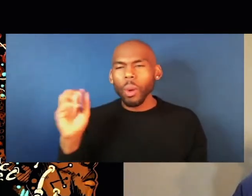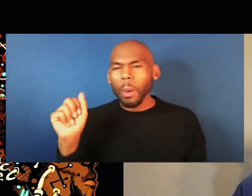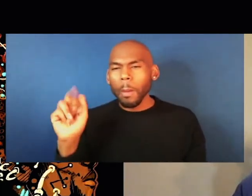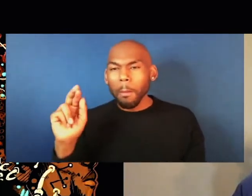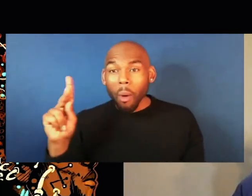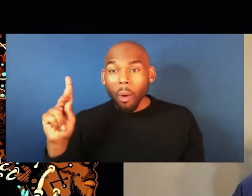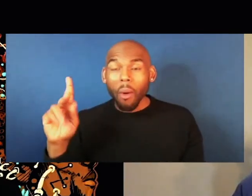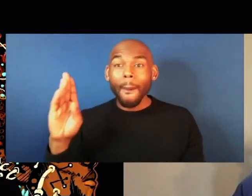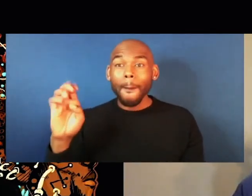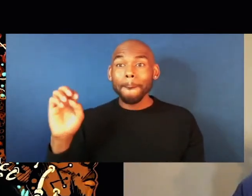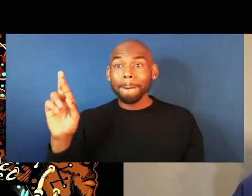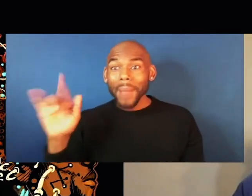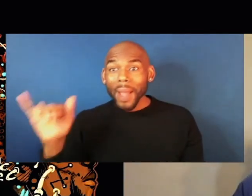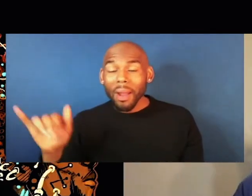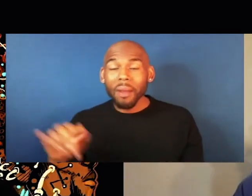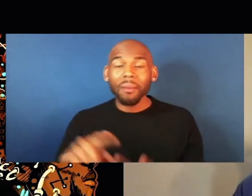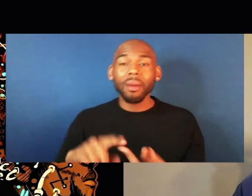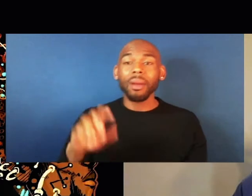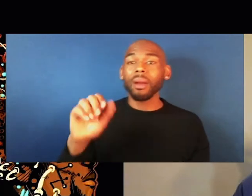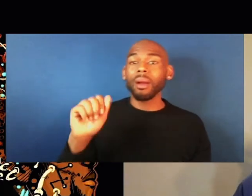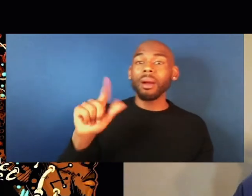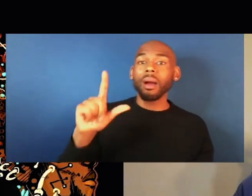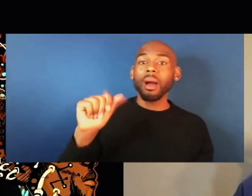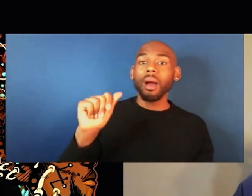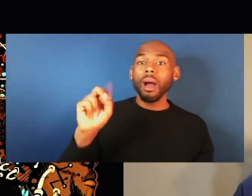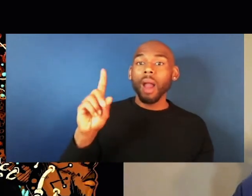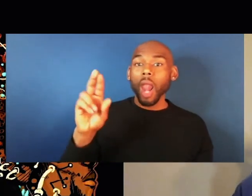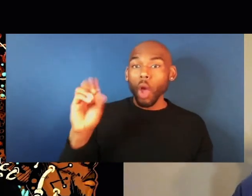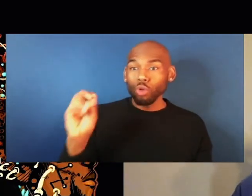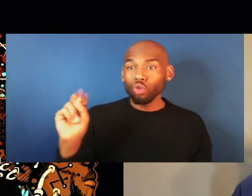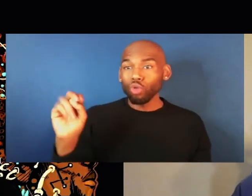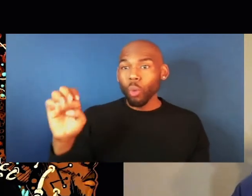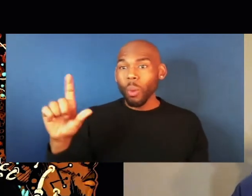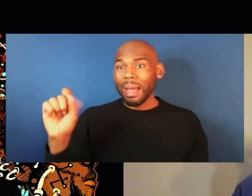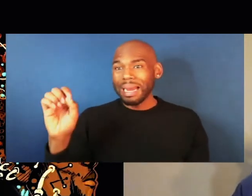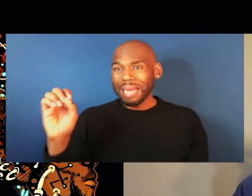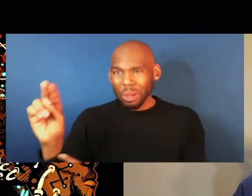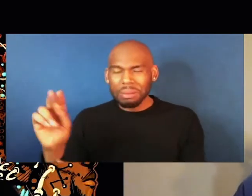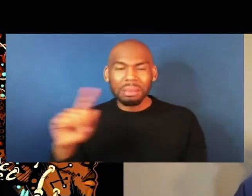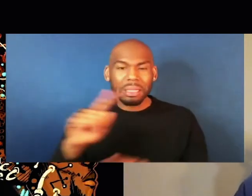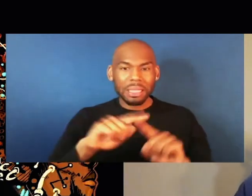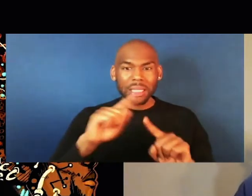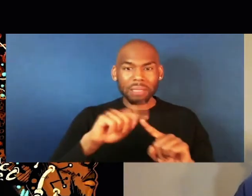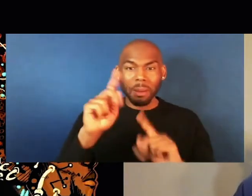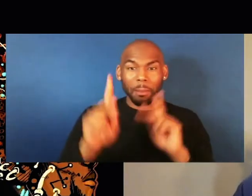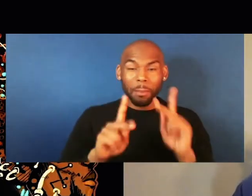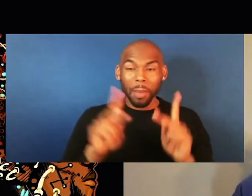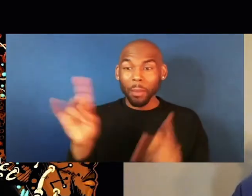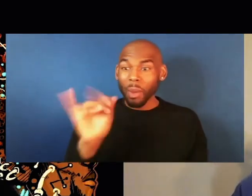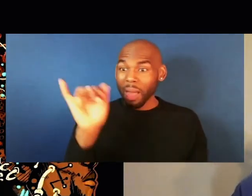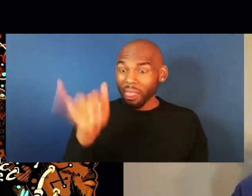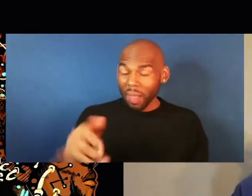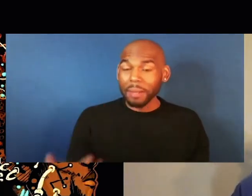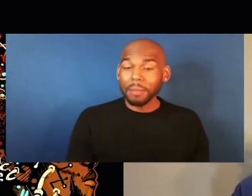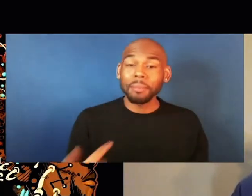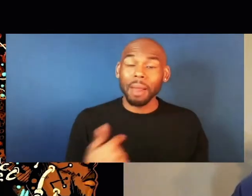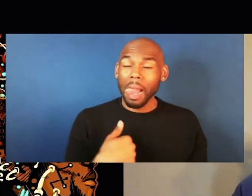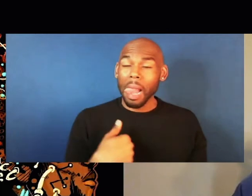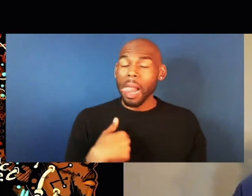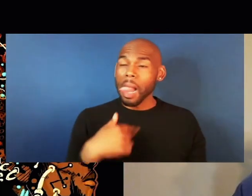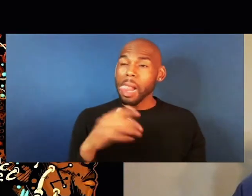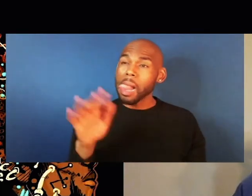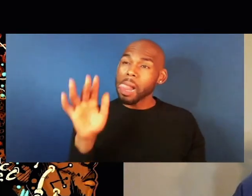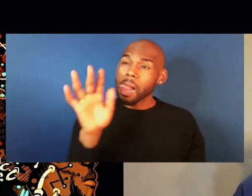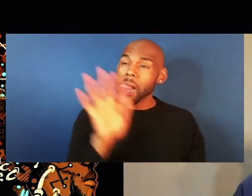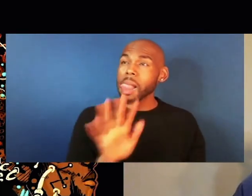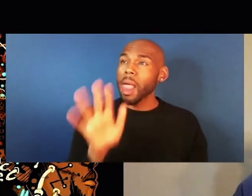by people like Mark Derry and, Alondra Nelson and, Nalo Hopkinson and people like that. But yeah, so I came